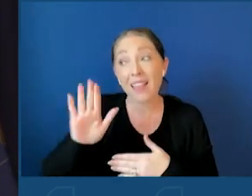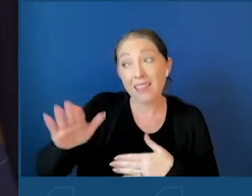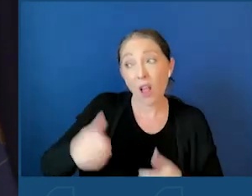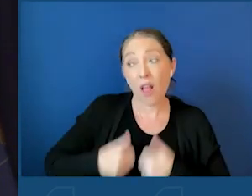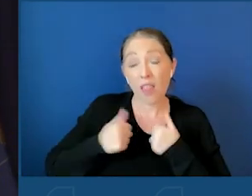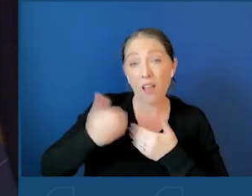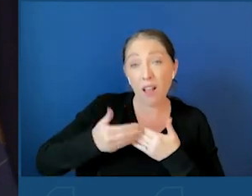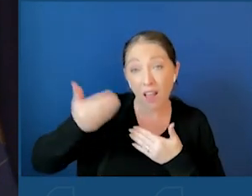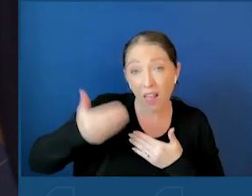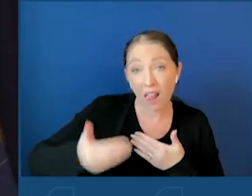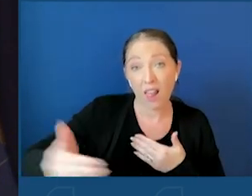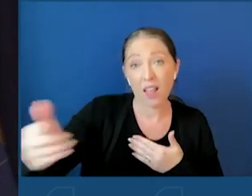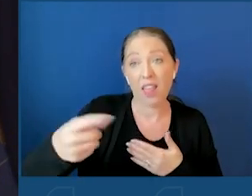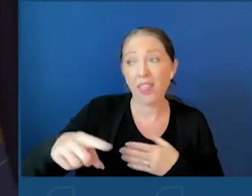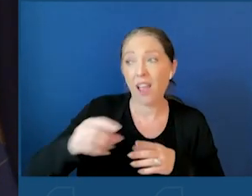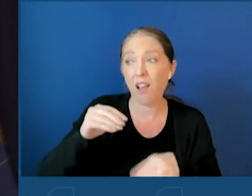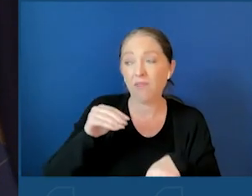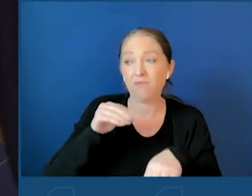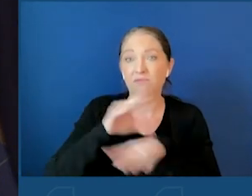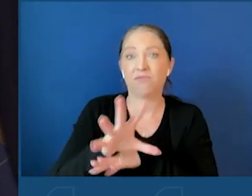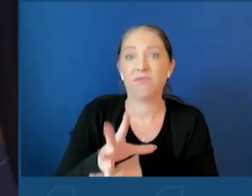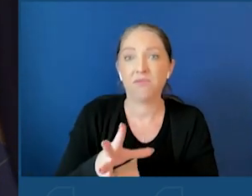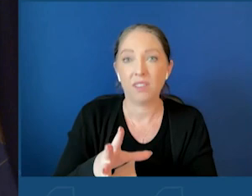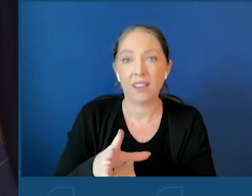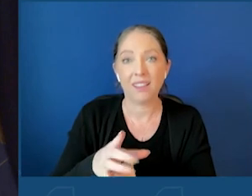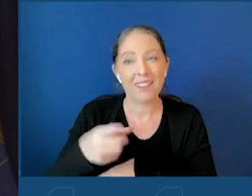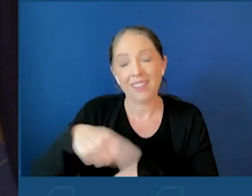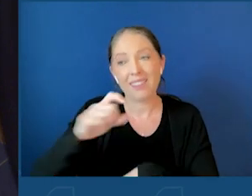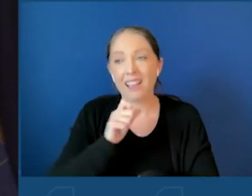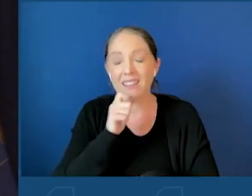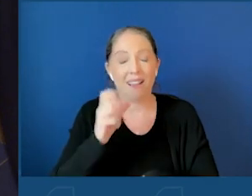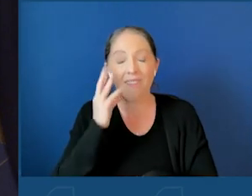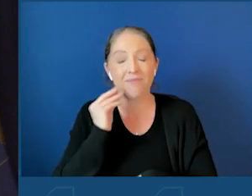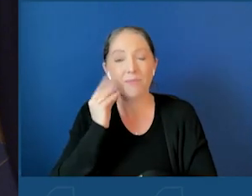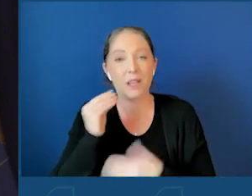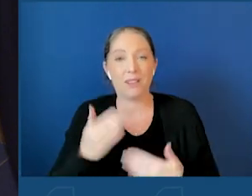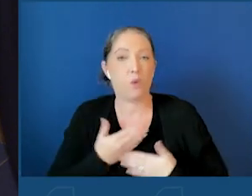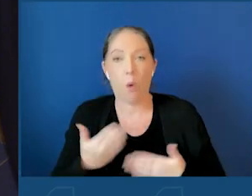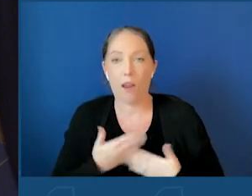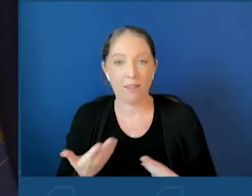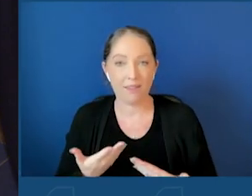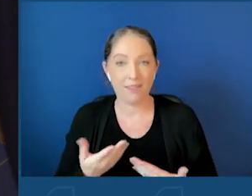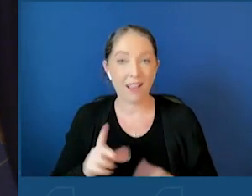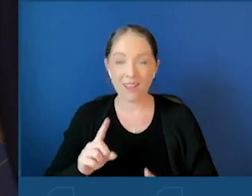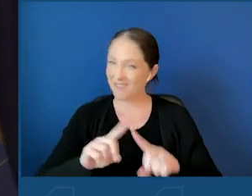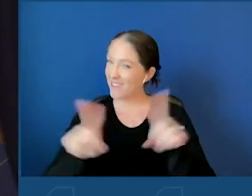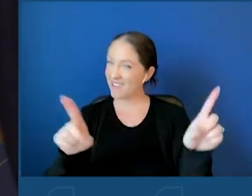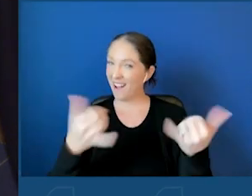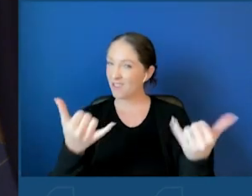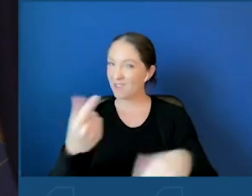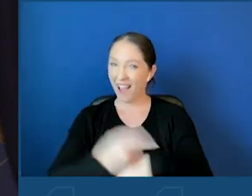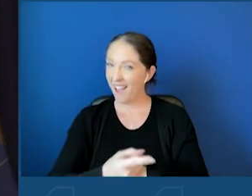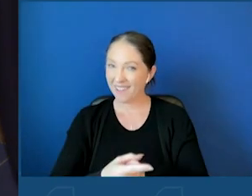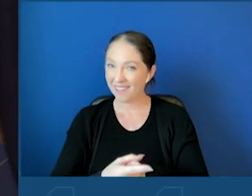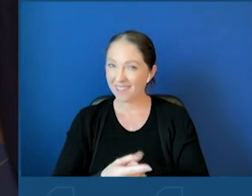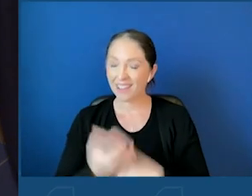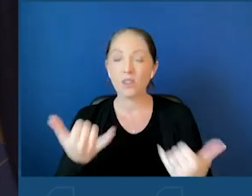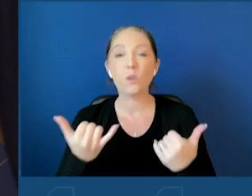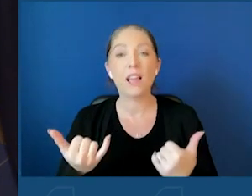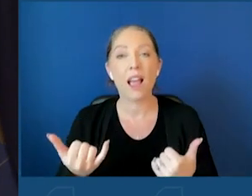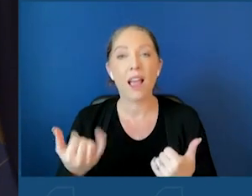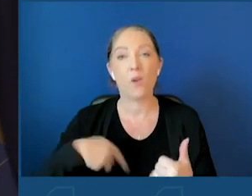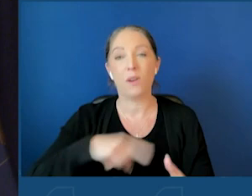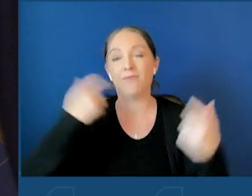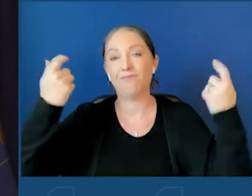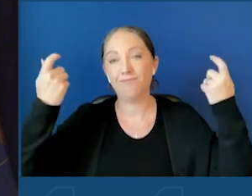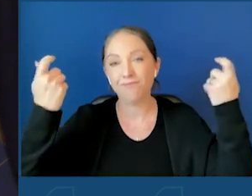because they weren't afforded joy in birth. But not here today. Today we are here to celebrate this wonderful